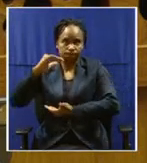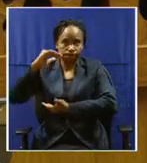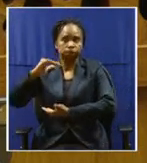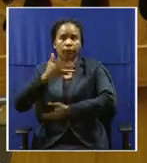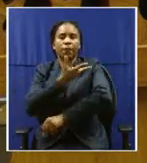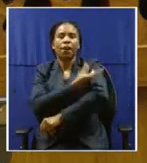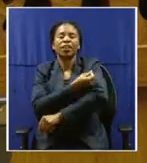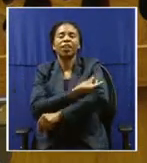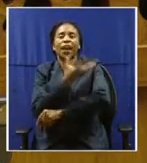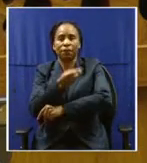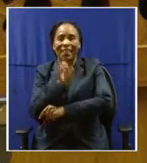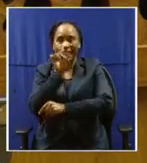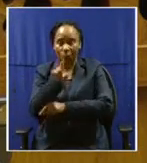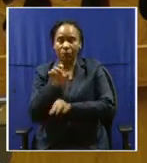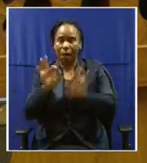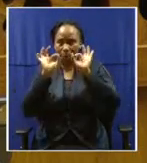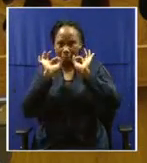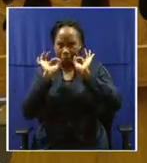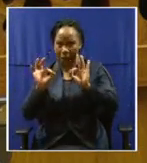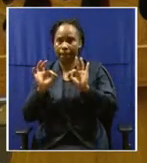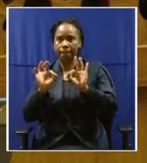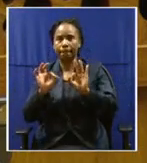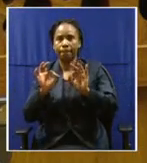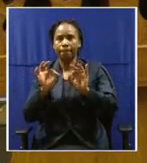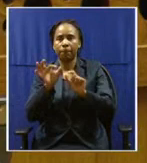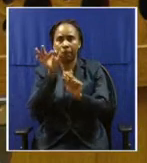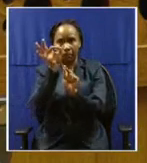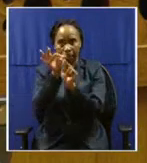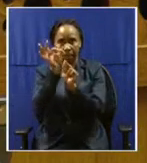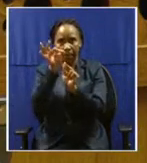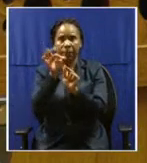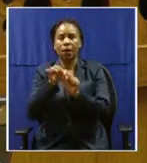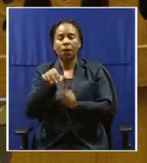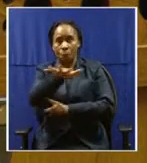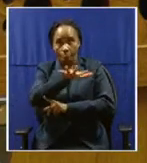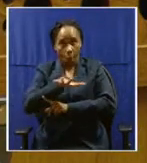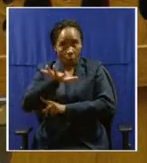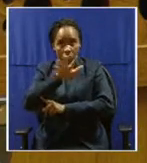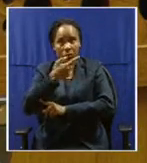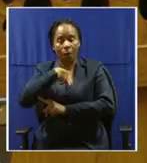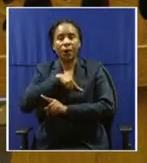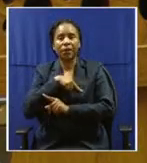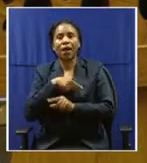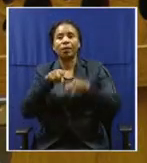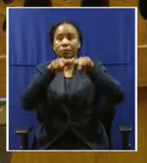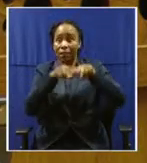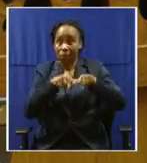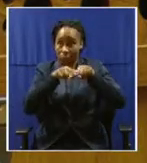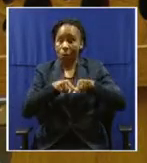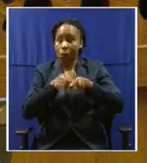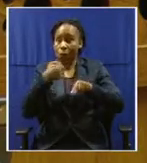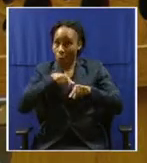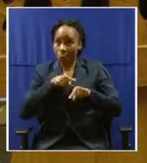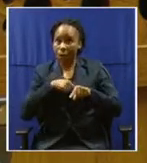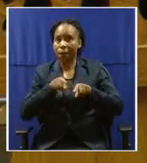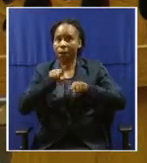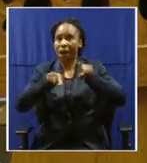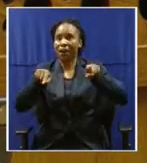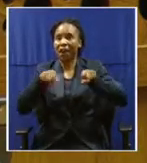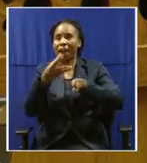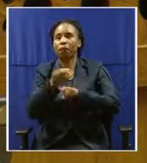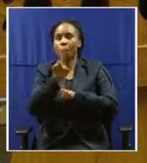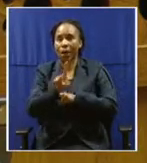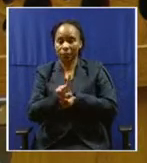are suitable for our conditions in terms of the variant that we have here. The health